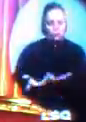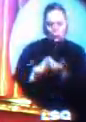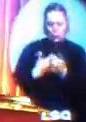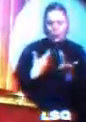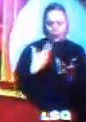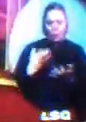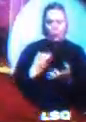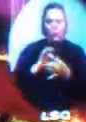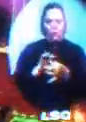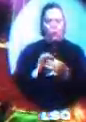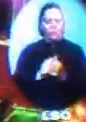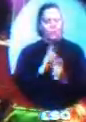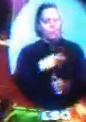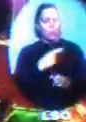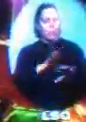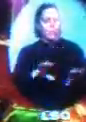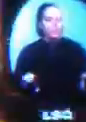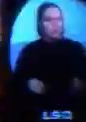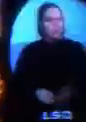the future.